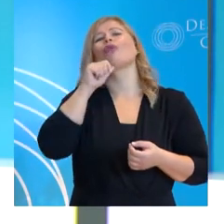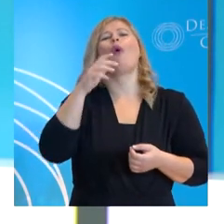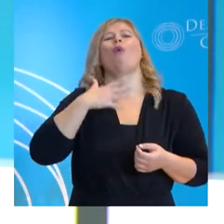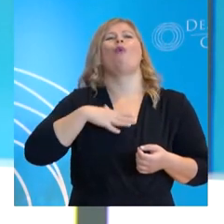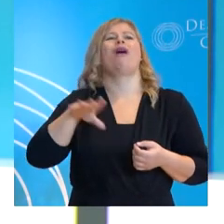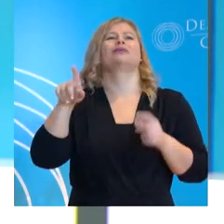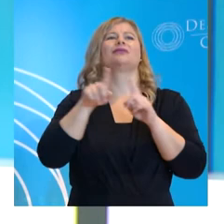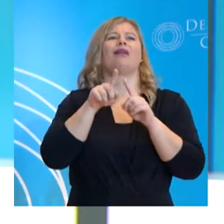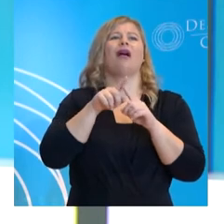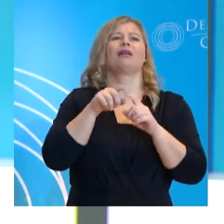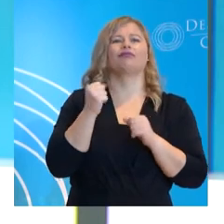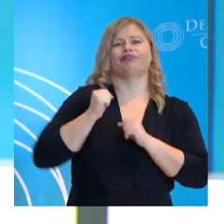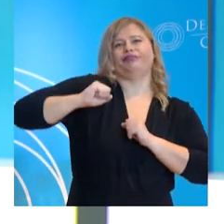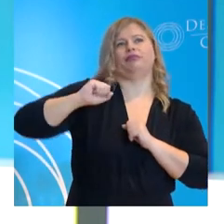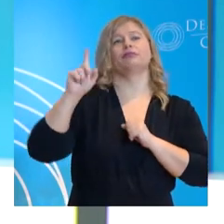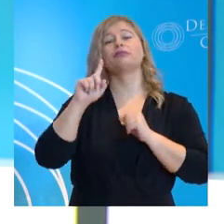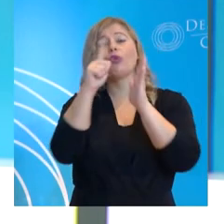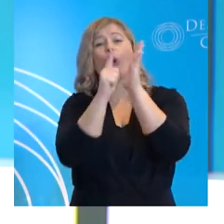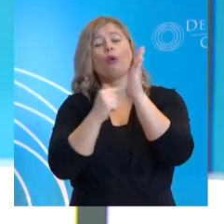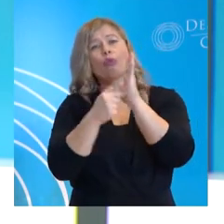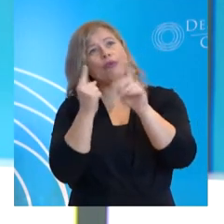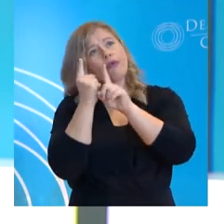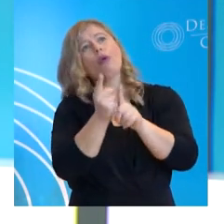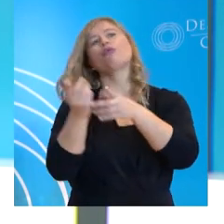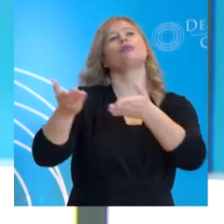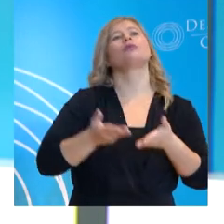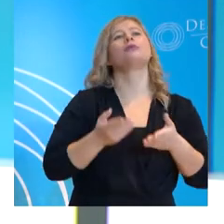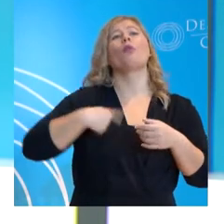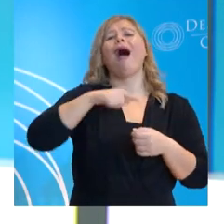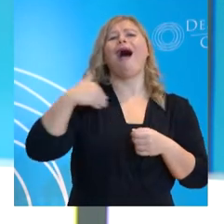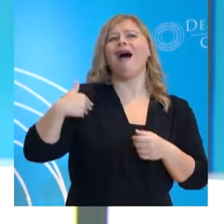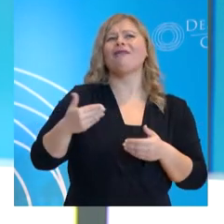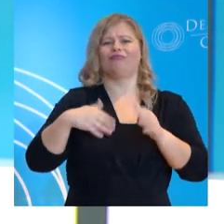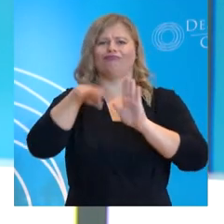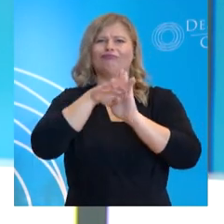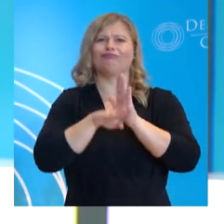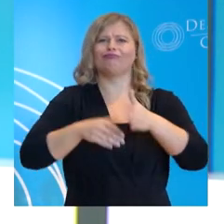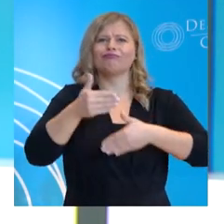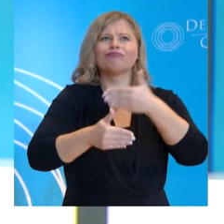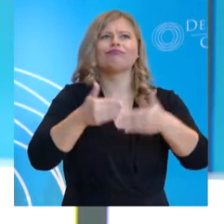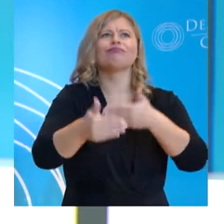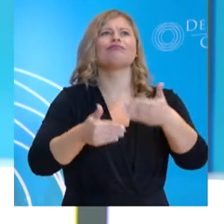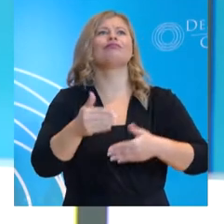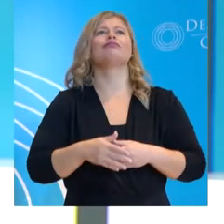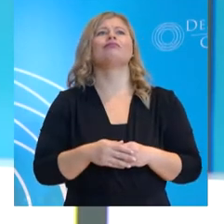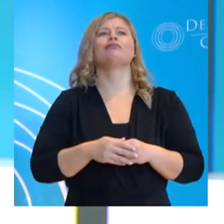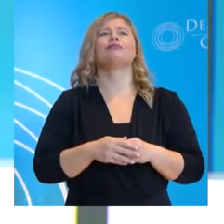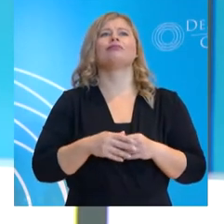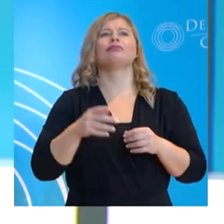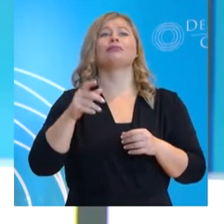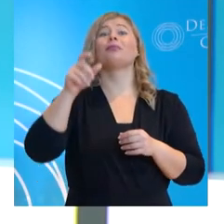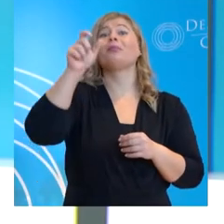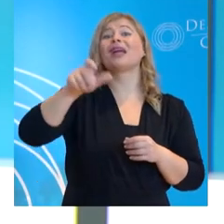eradicate the smuggler networks that prey on vulnerable people. and the fact that the number of